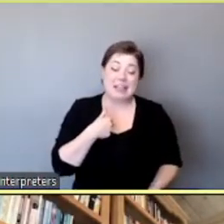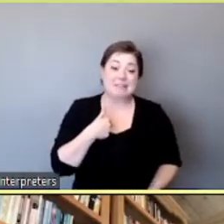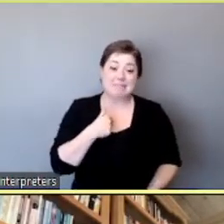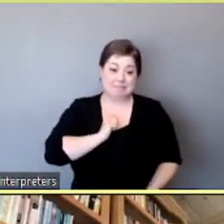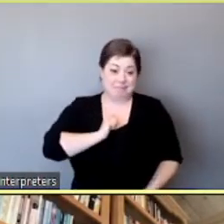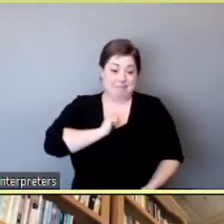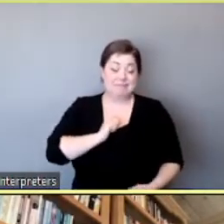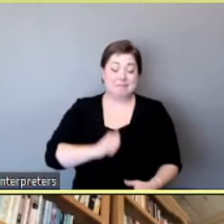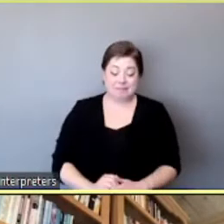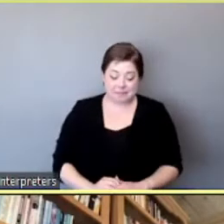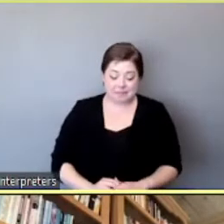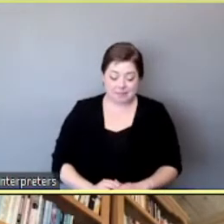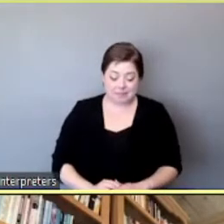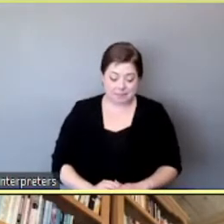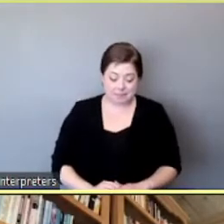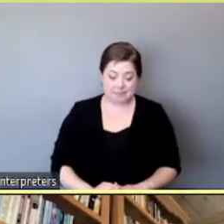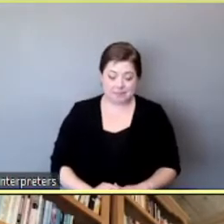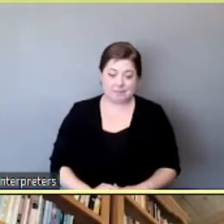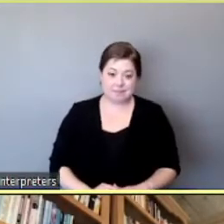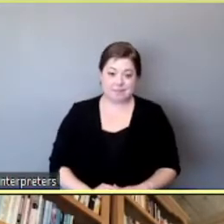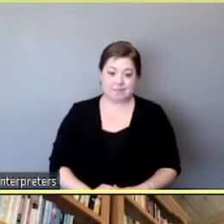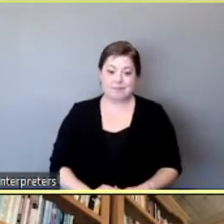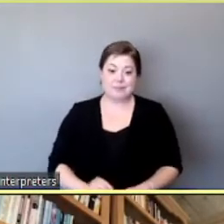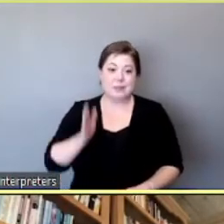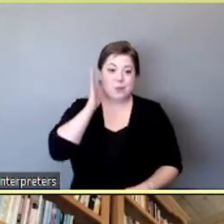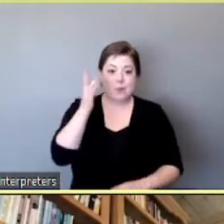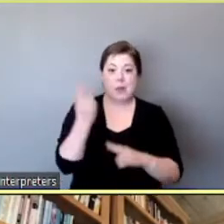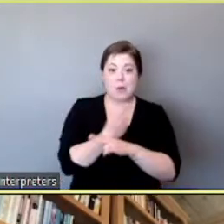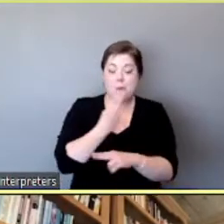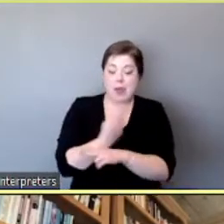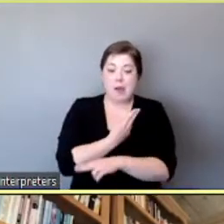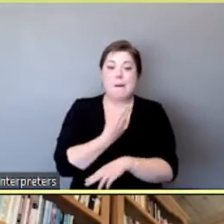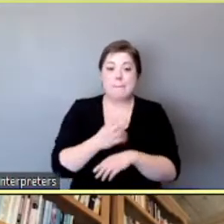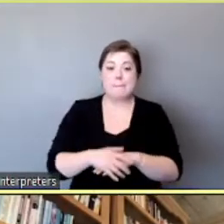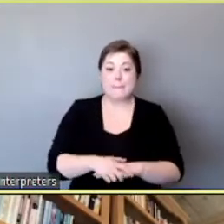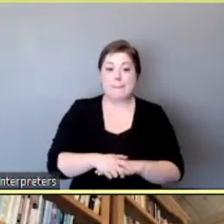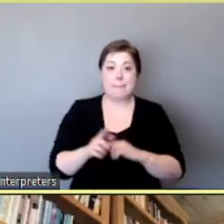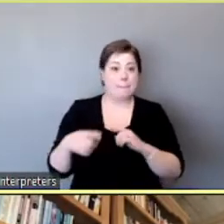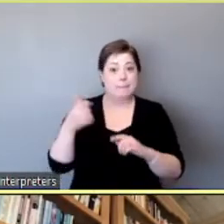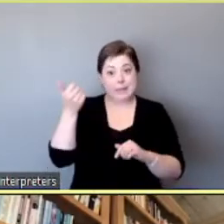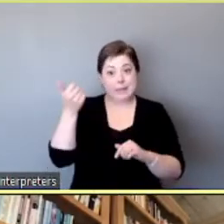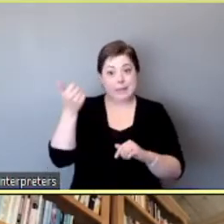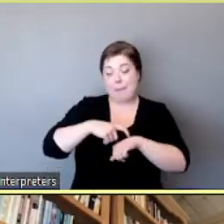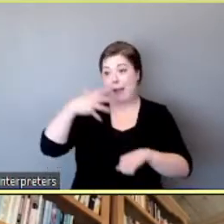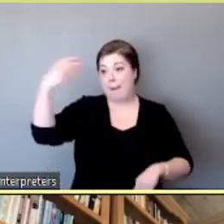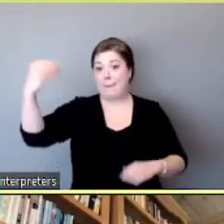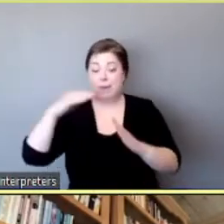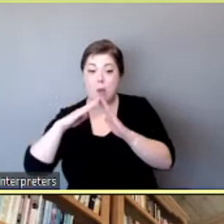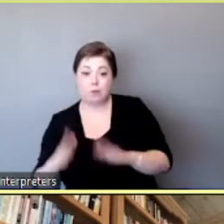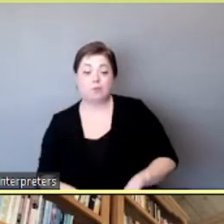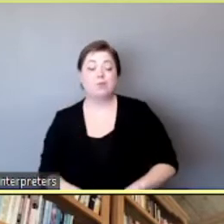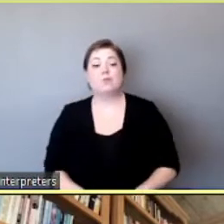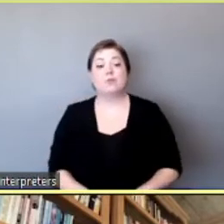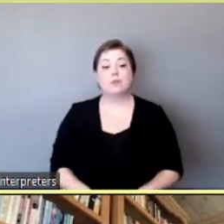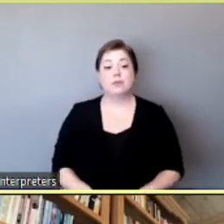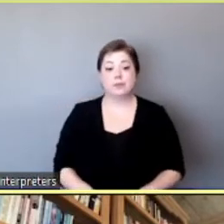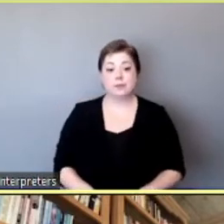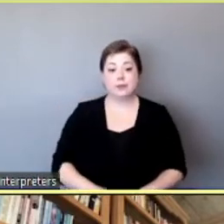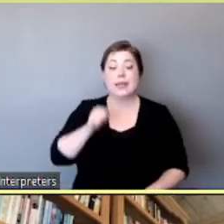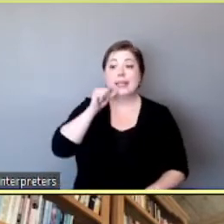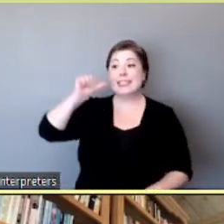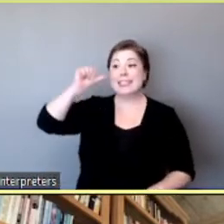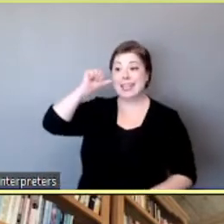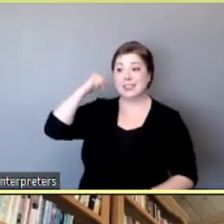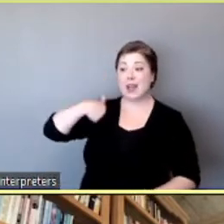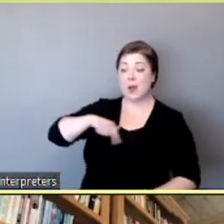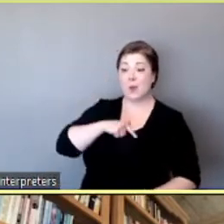I wear them now when I'm outside my home. Lastly, at the modeling team yesterday, we asked people,